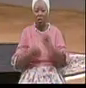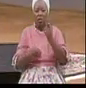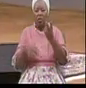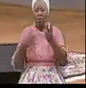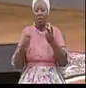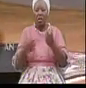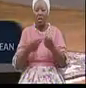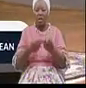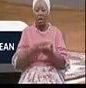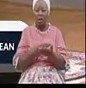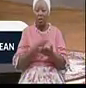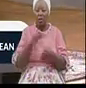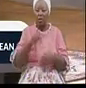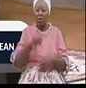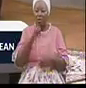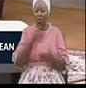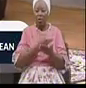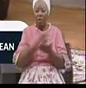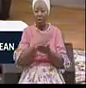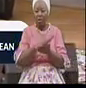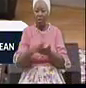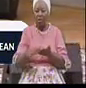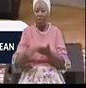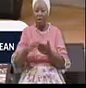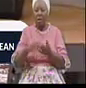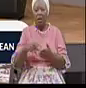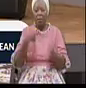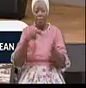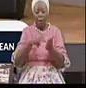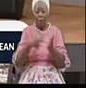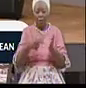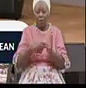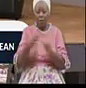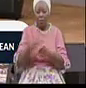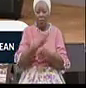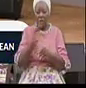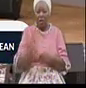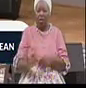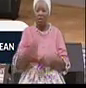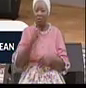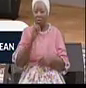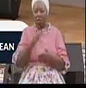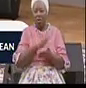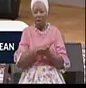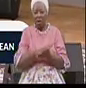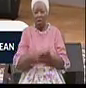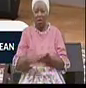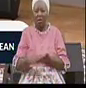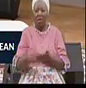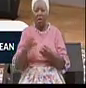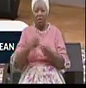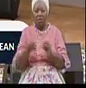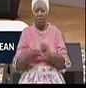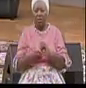unrighteous, intentionally, purposefully unclean. Number three,